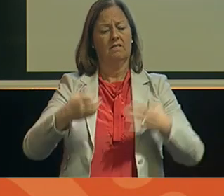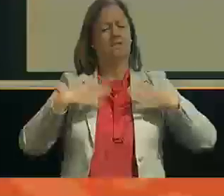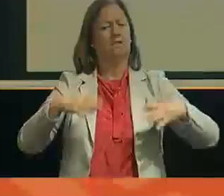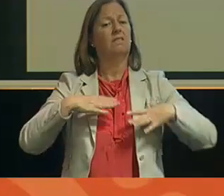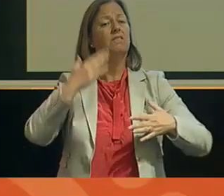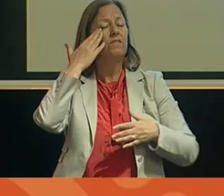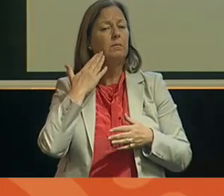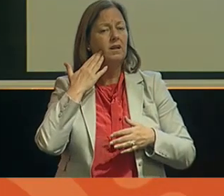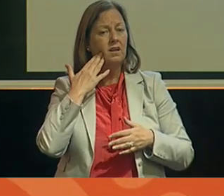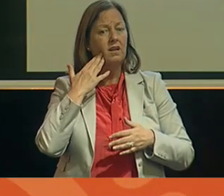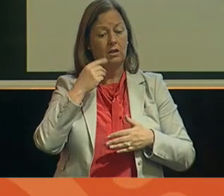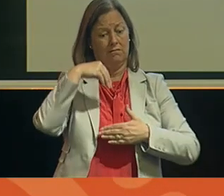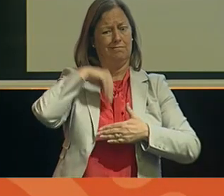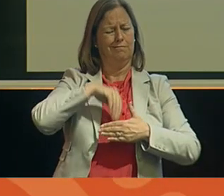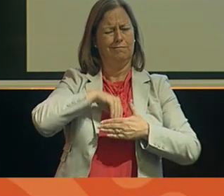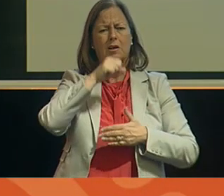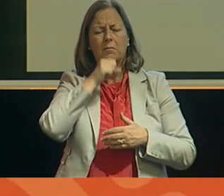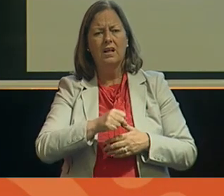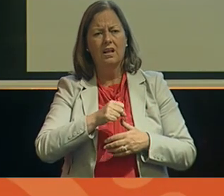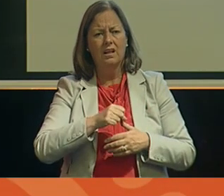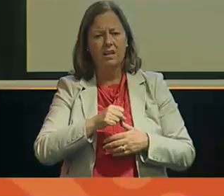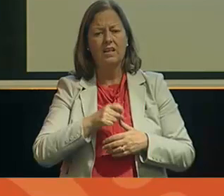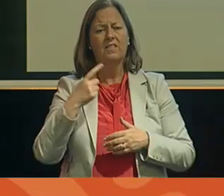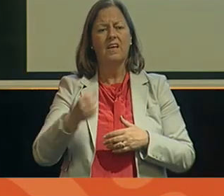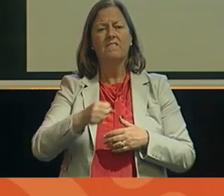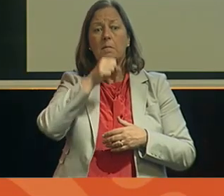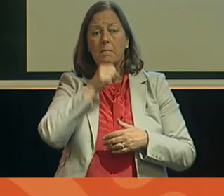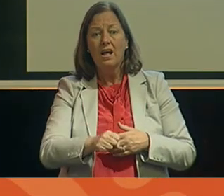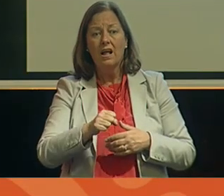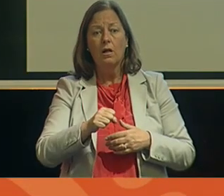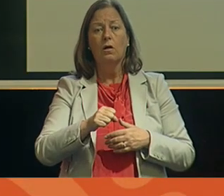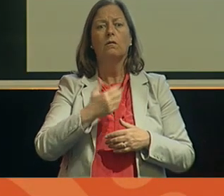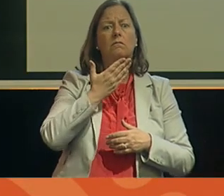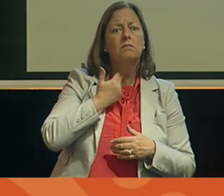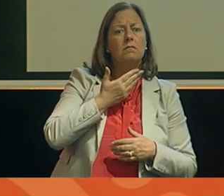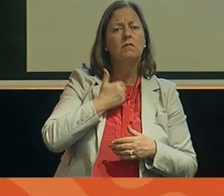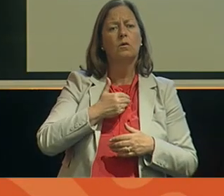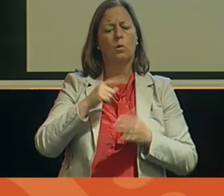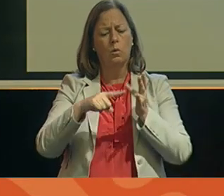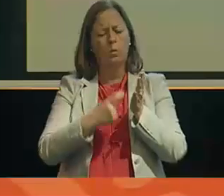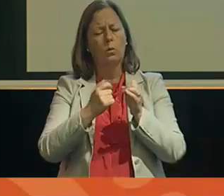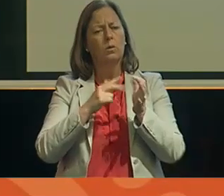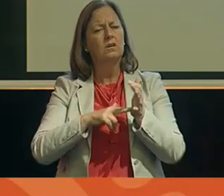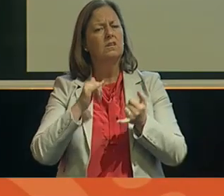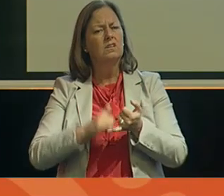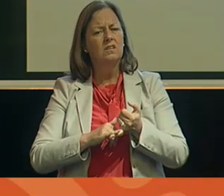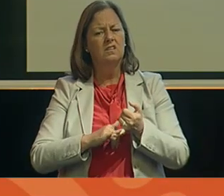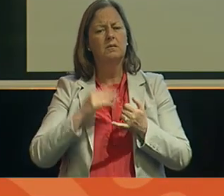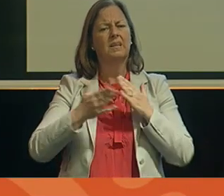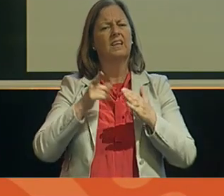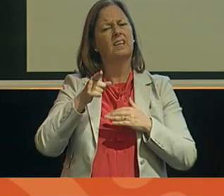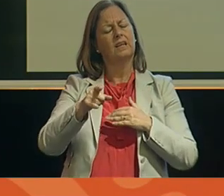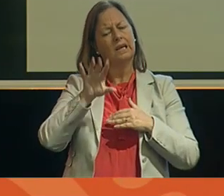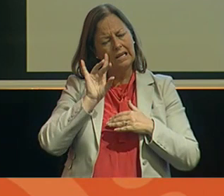although biologically they are male and have male sexual organs and desire, they will engage in homosexual